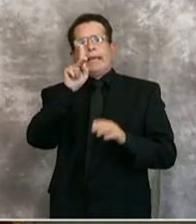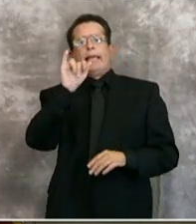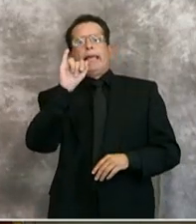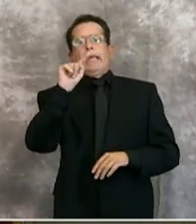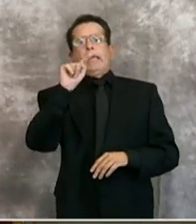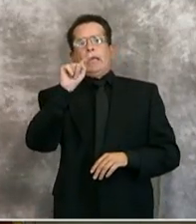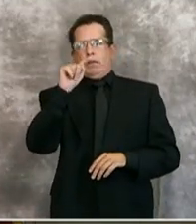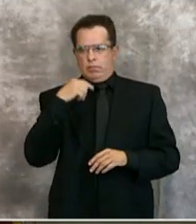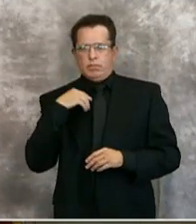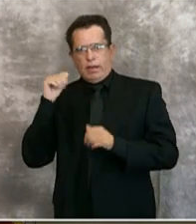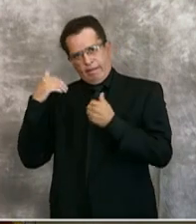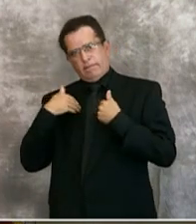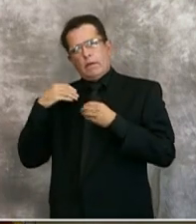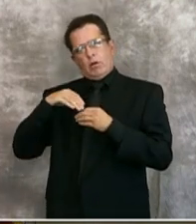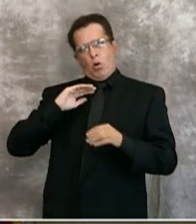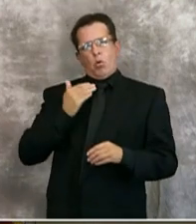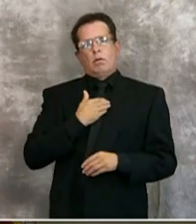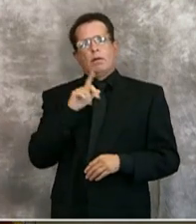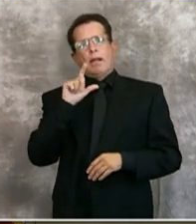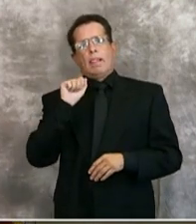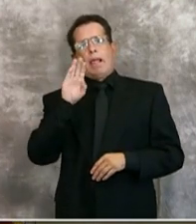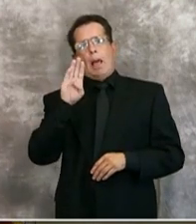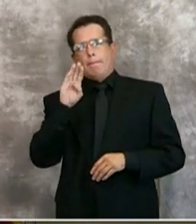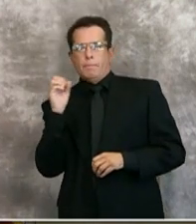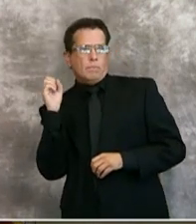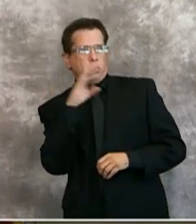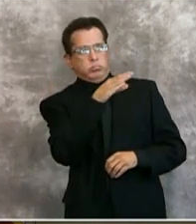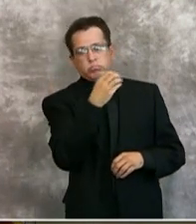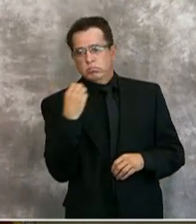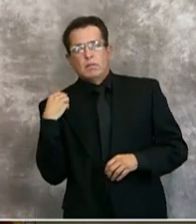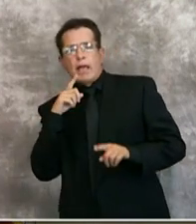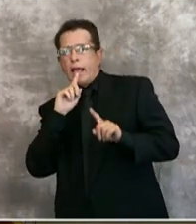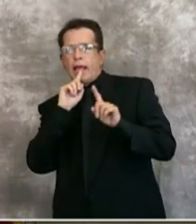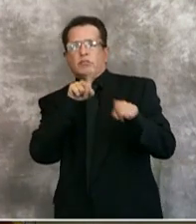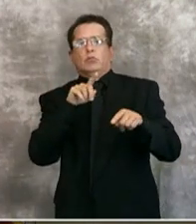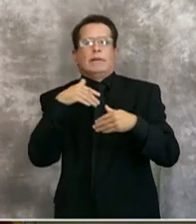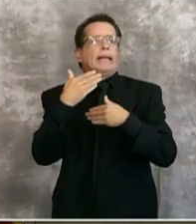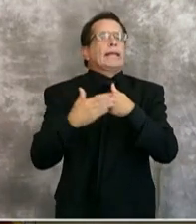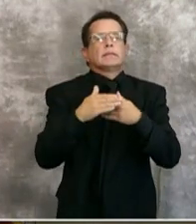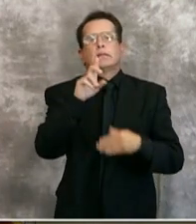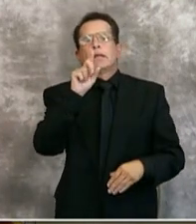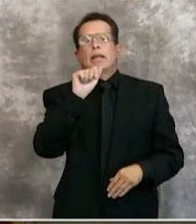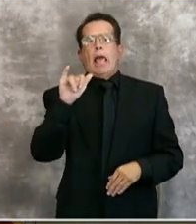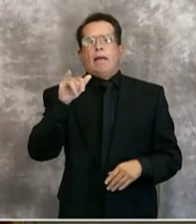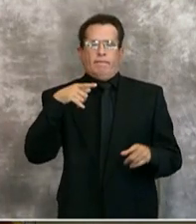is processed in our clinical lab, and results are returned the next day.